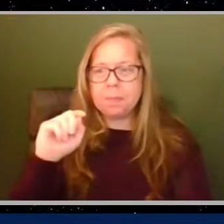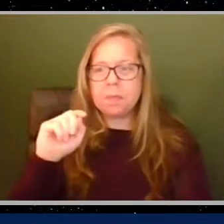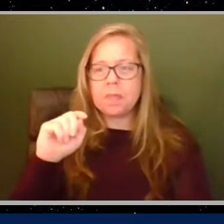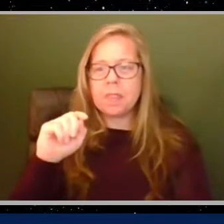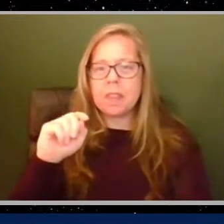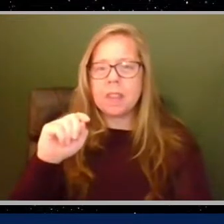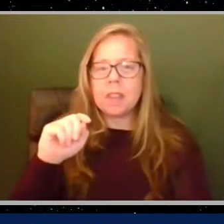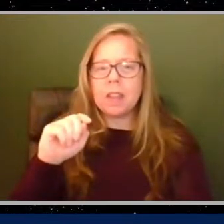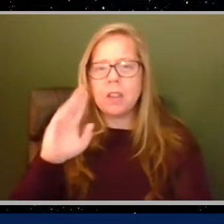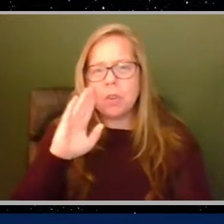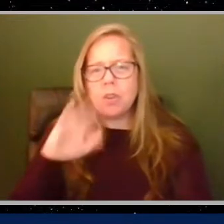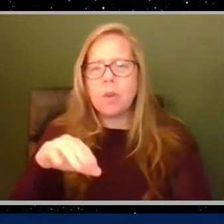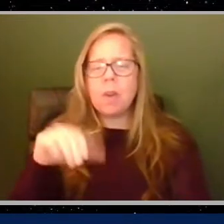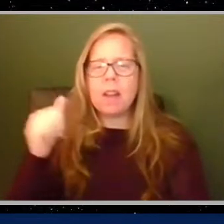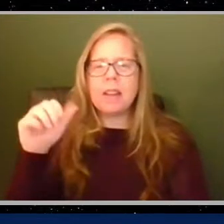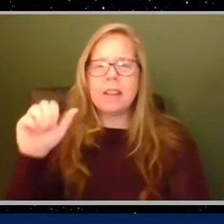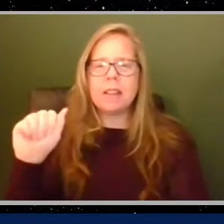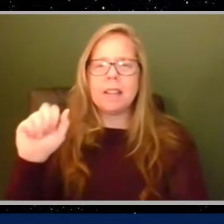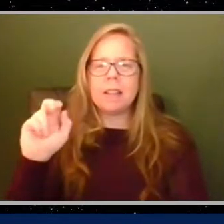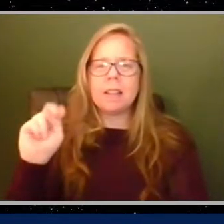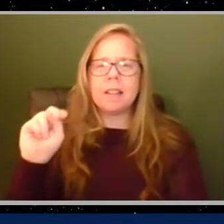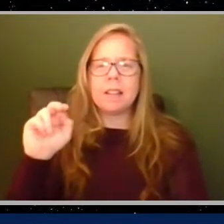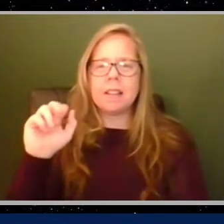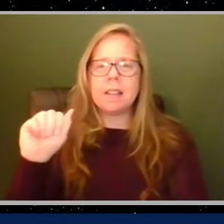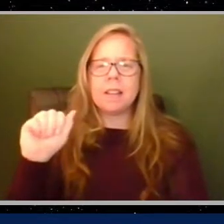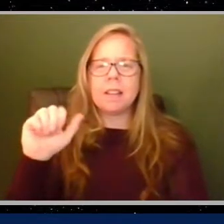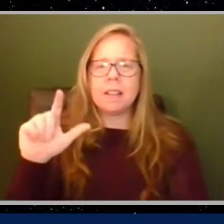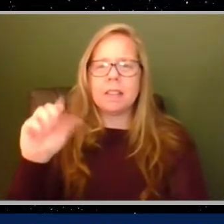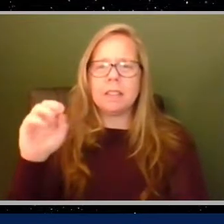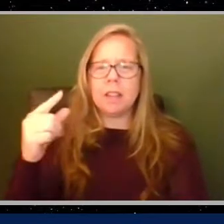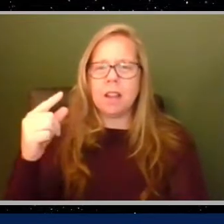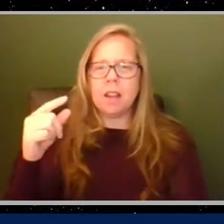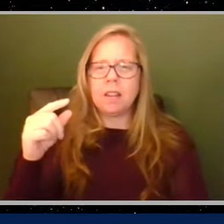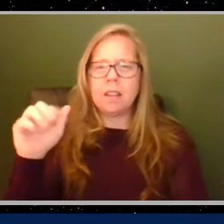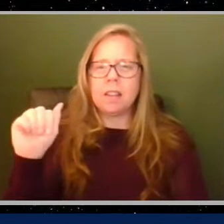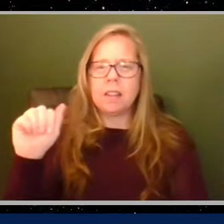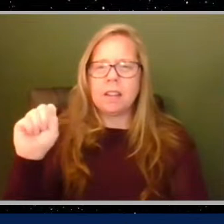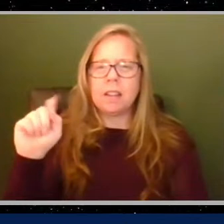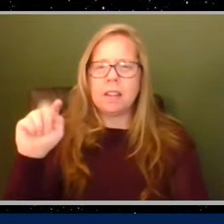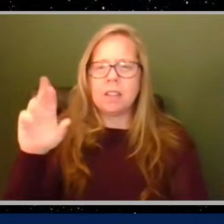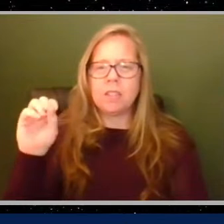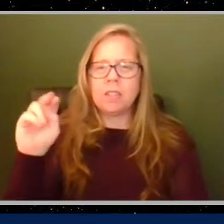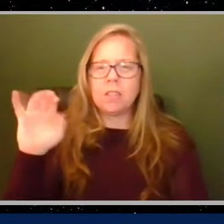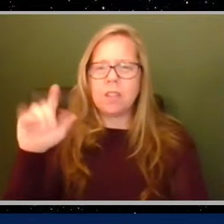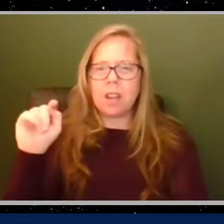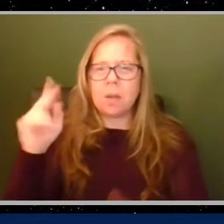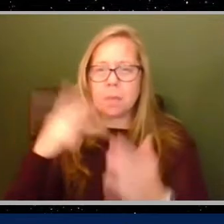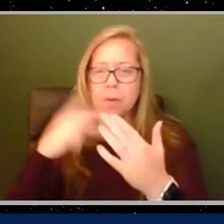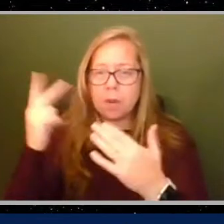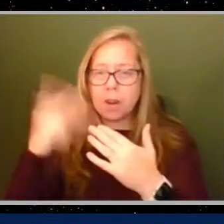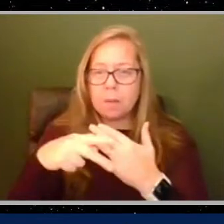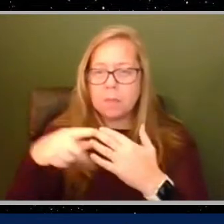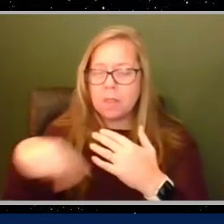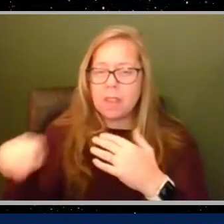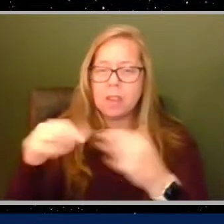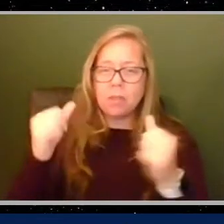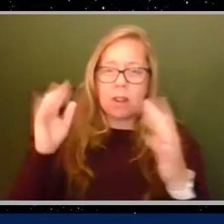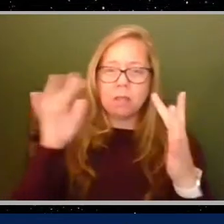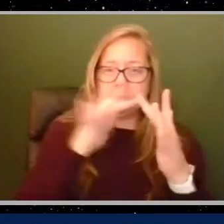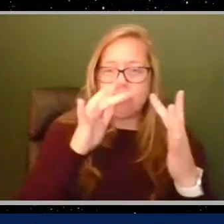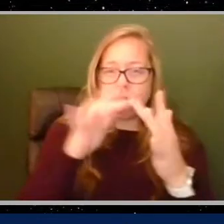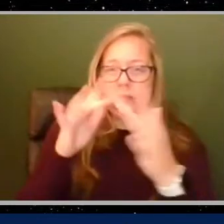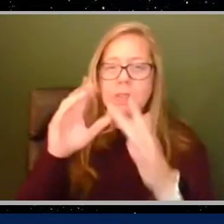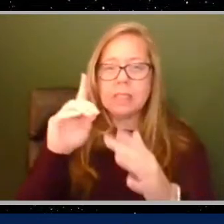analog astronaut programs are reaching out to the disability communities or working with anyone in